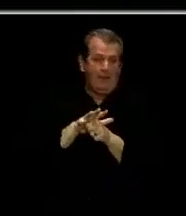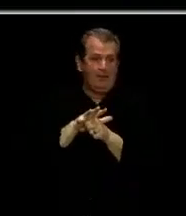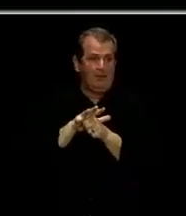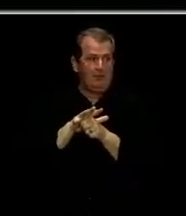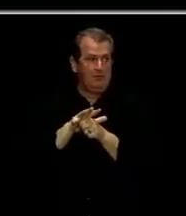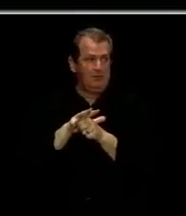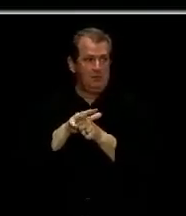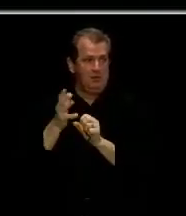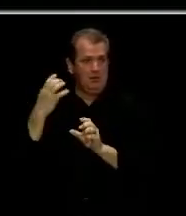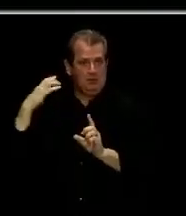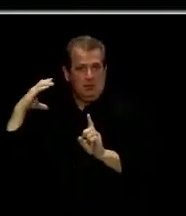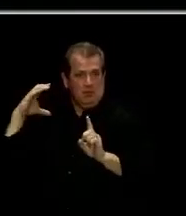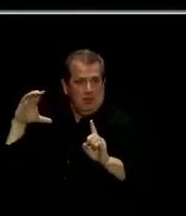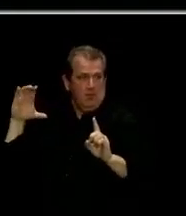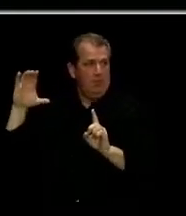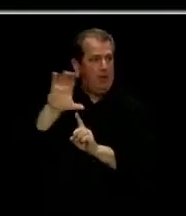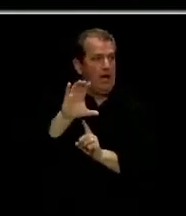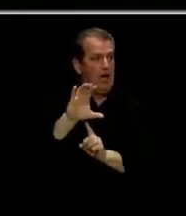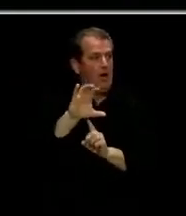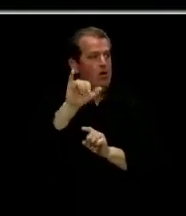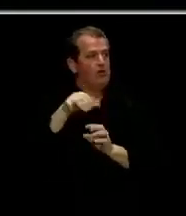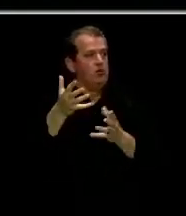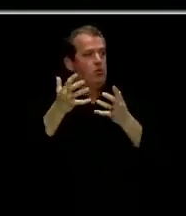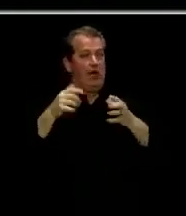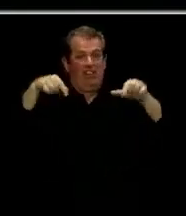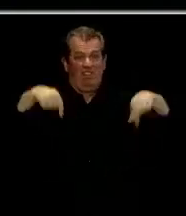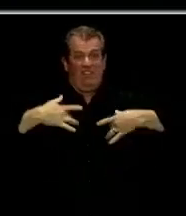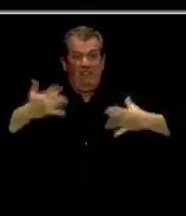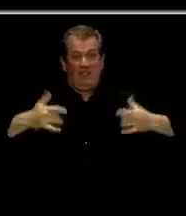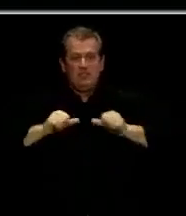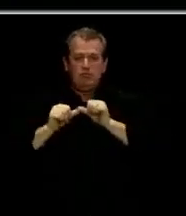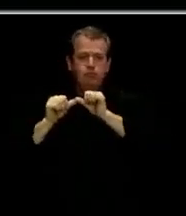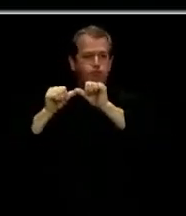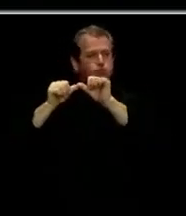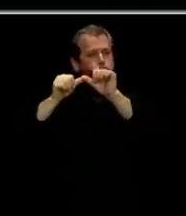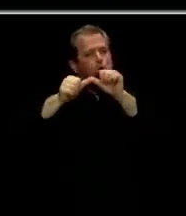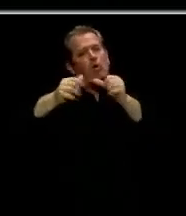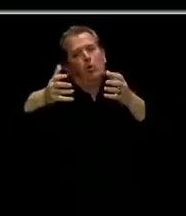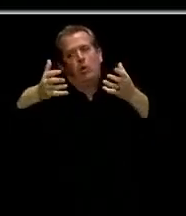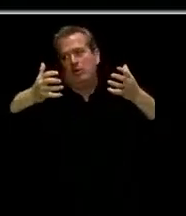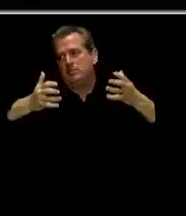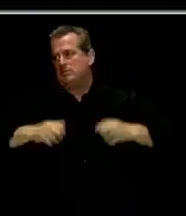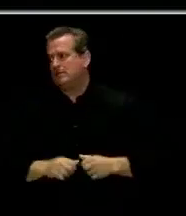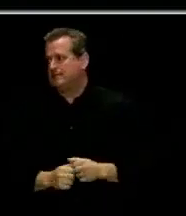your empowerment and to continue this event for many years.